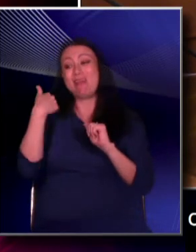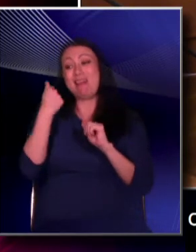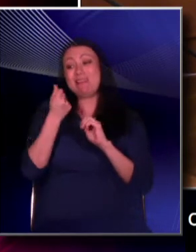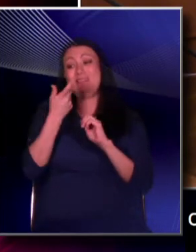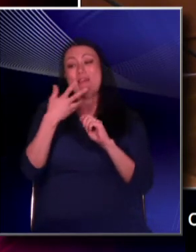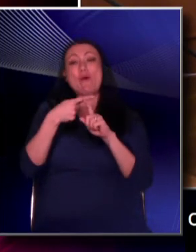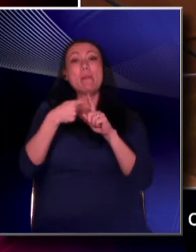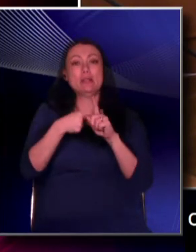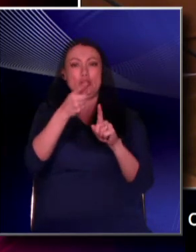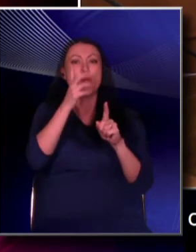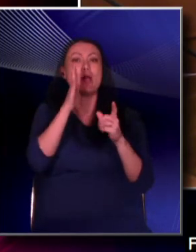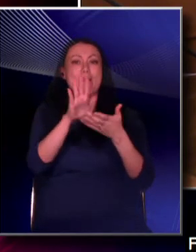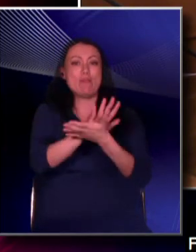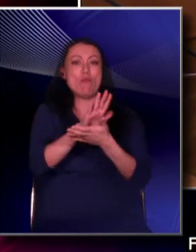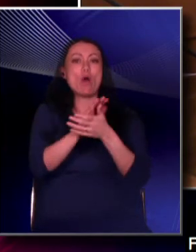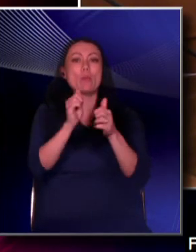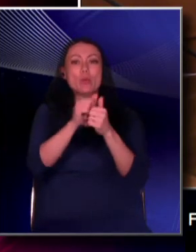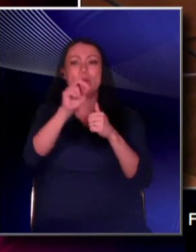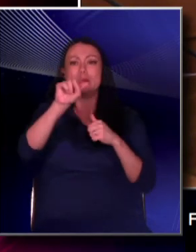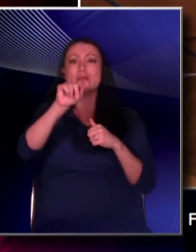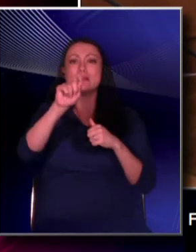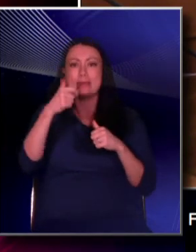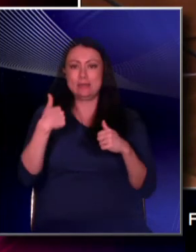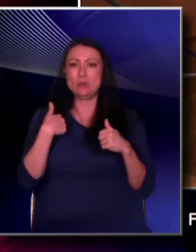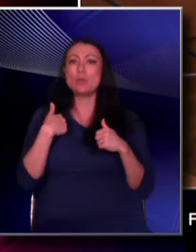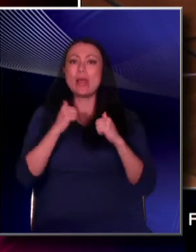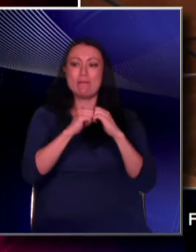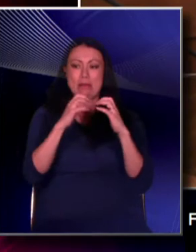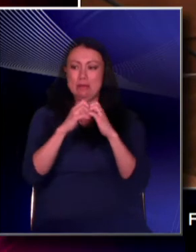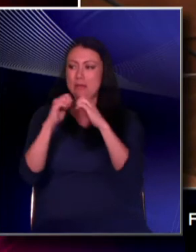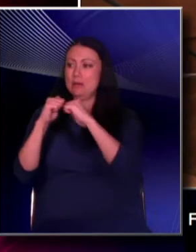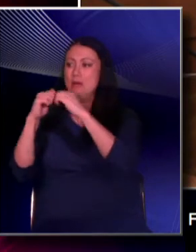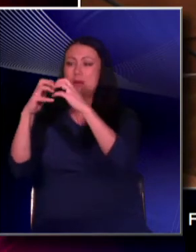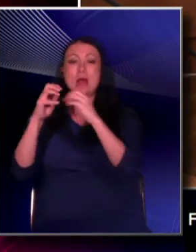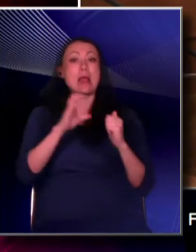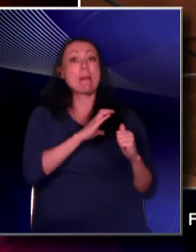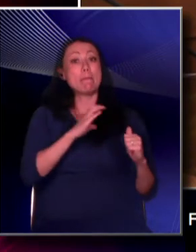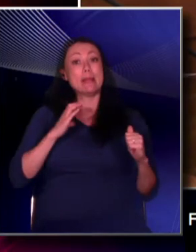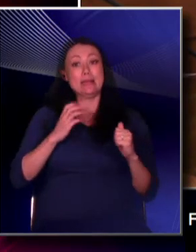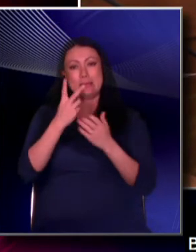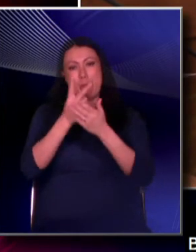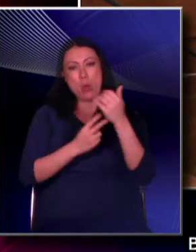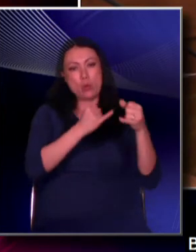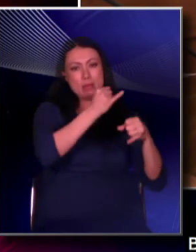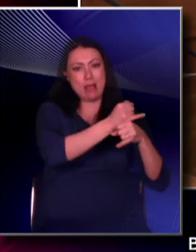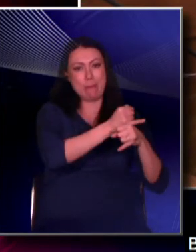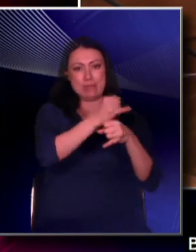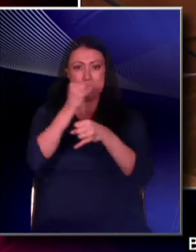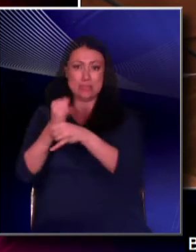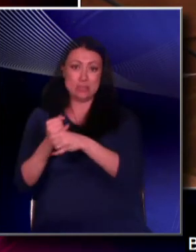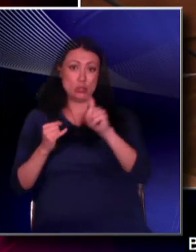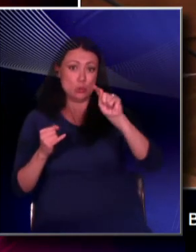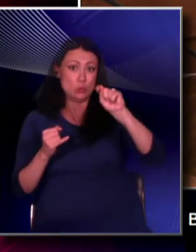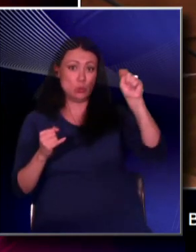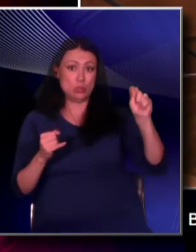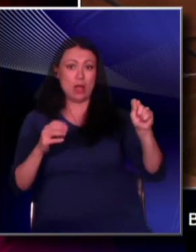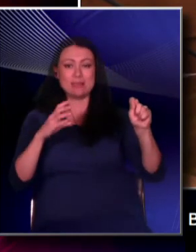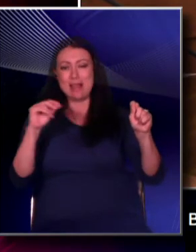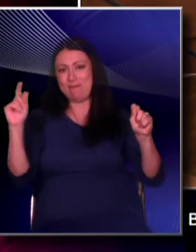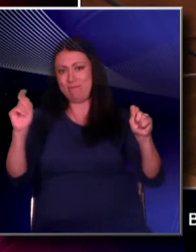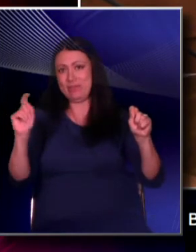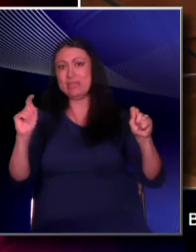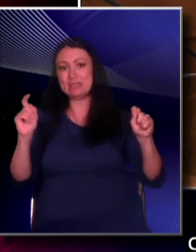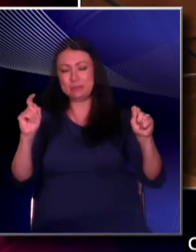of you with the dates, we have formed committees at both campuses, the Tucson campus and the Phoenix